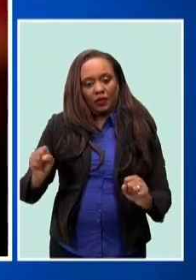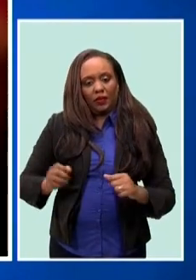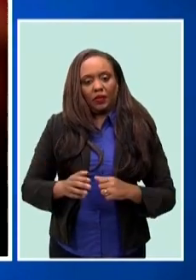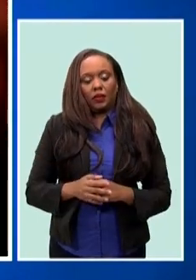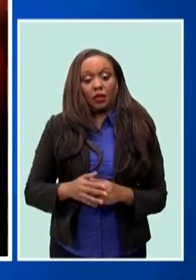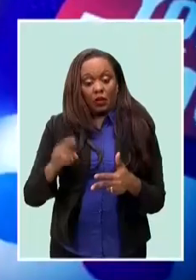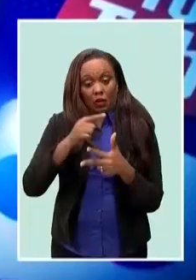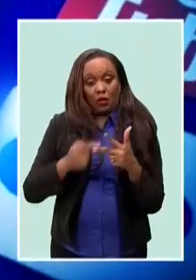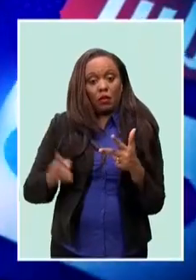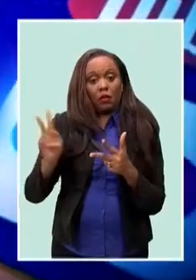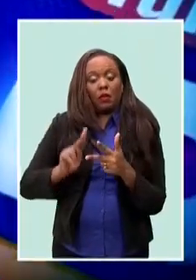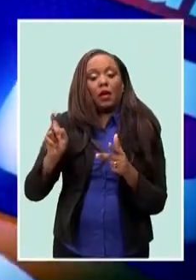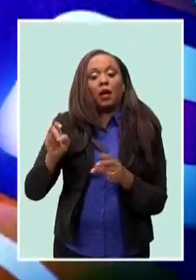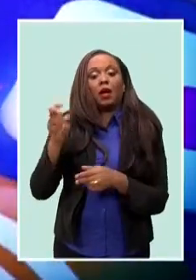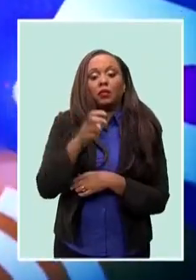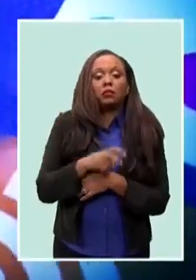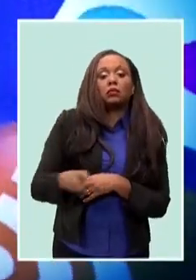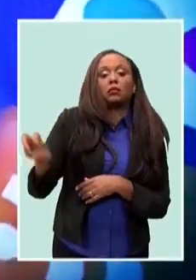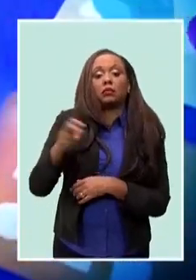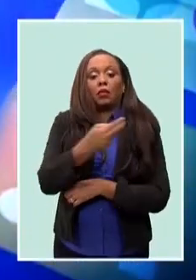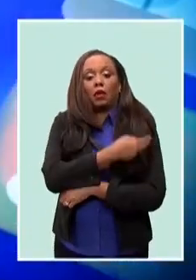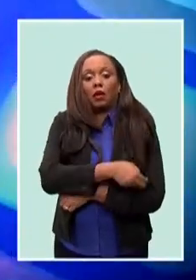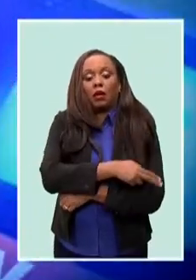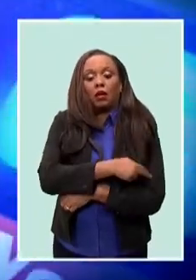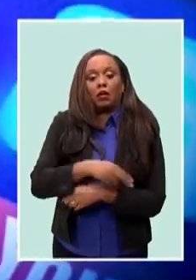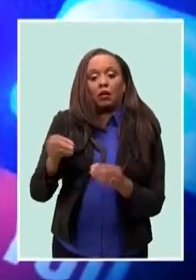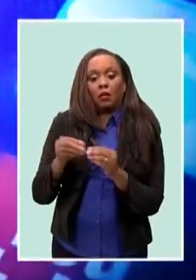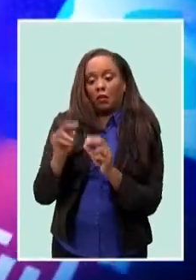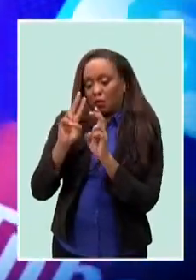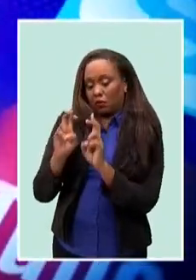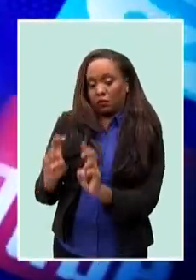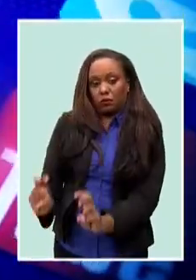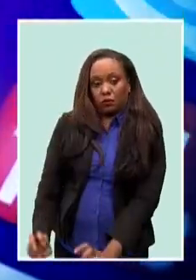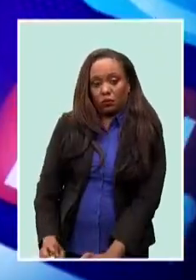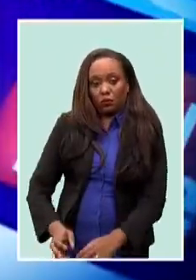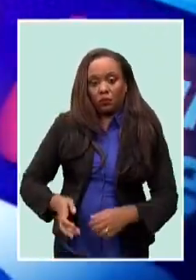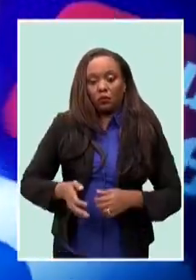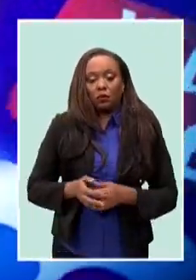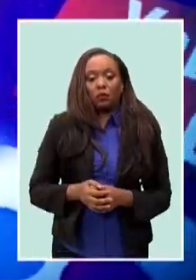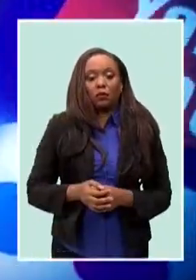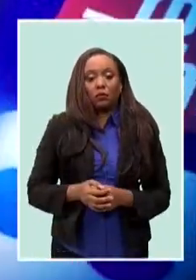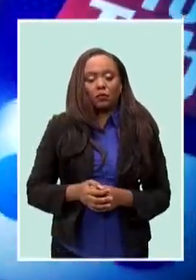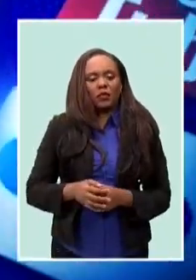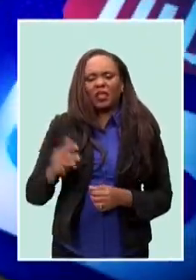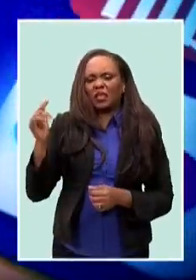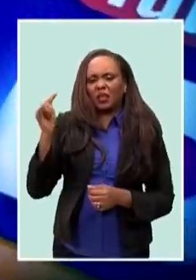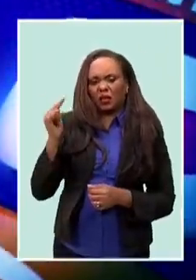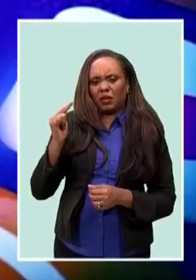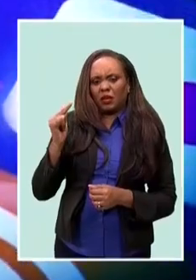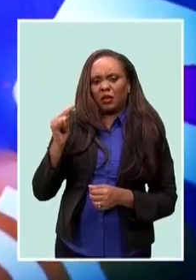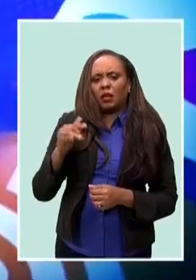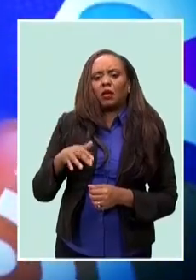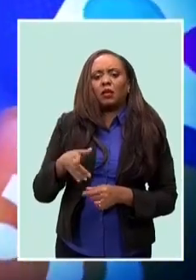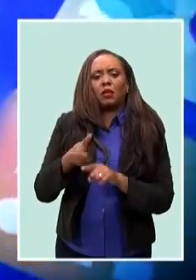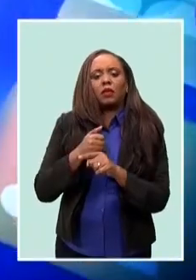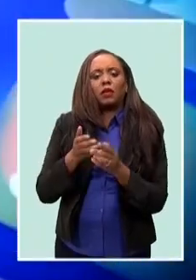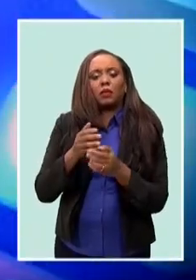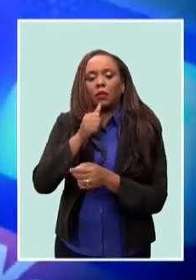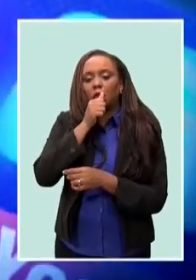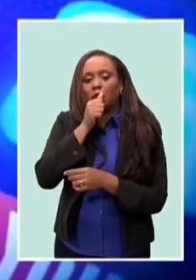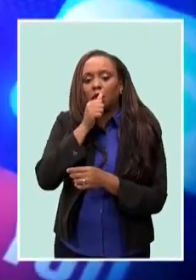journeys. Three were reportedly transferred to hospital for further attention. Now, that flight was later revealed to be a